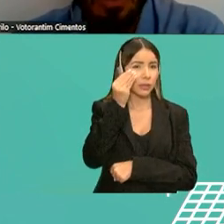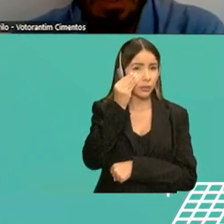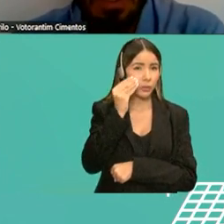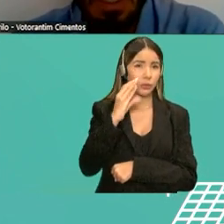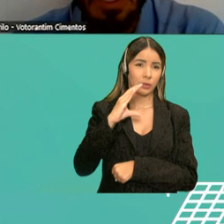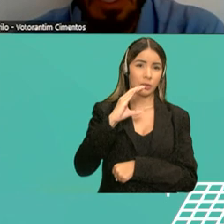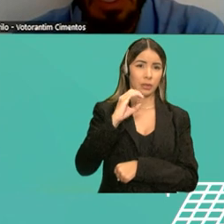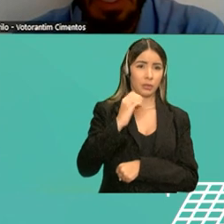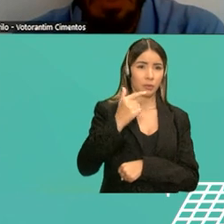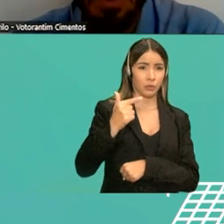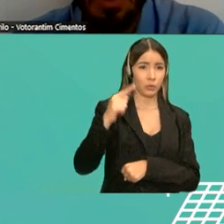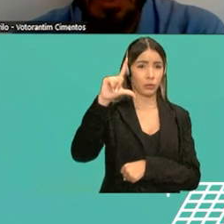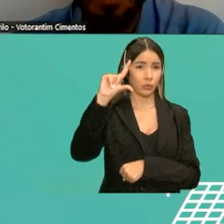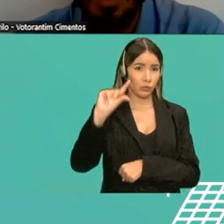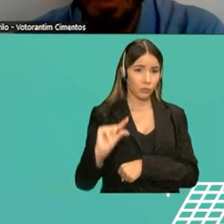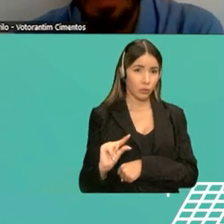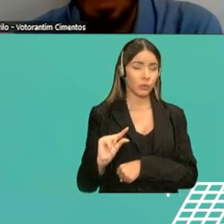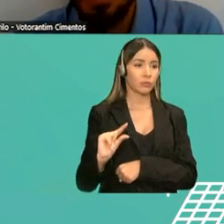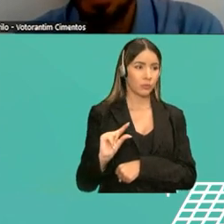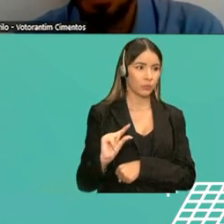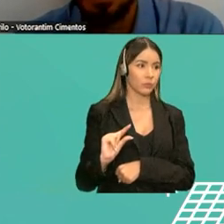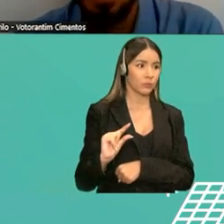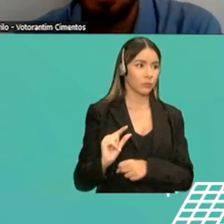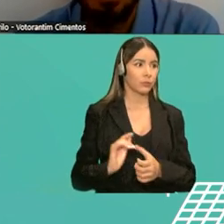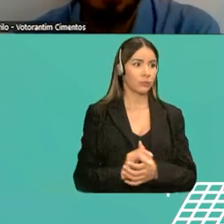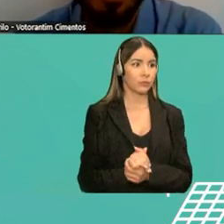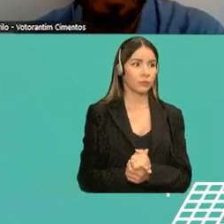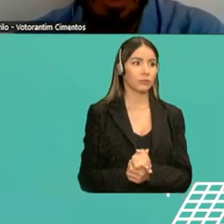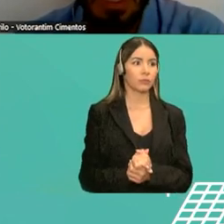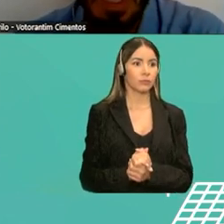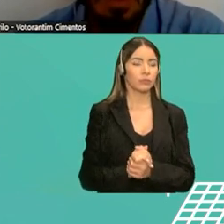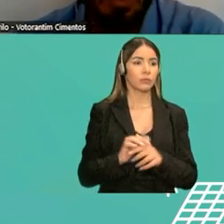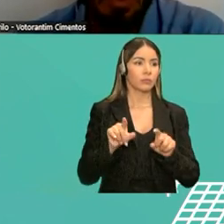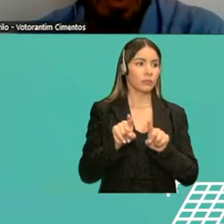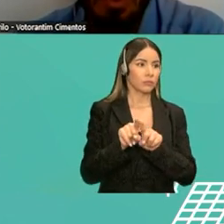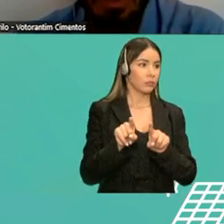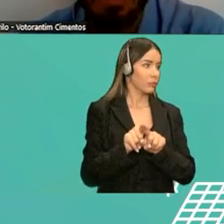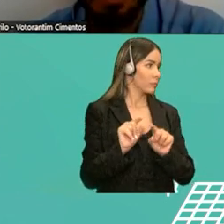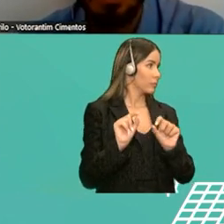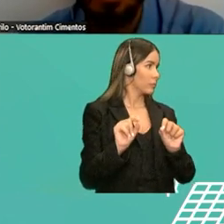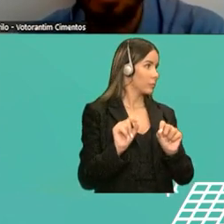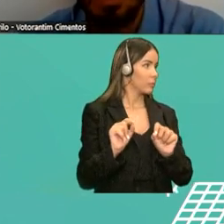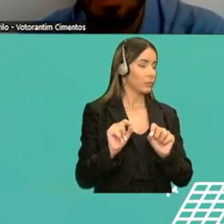carbon approach, and in those regions we have the stimuli that